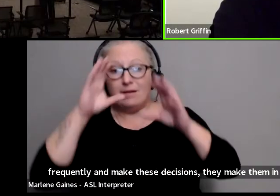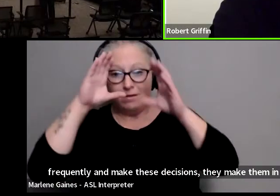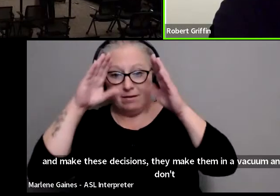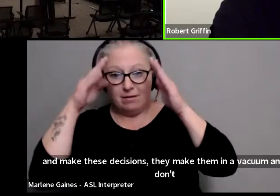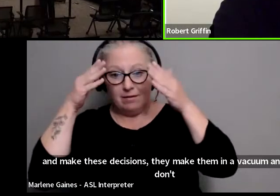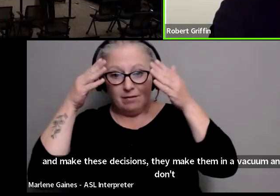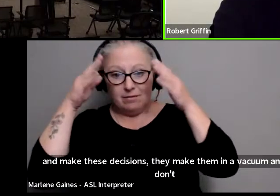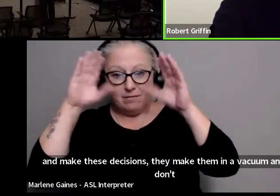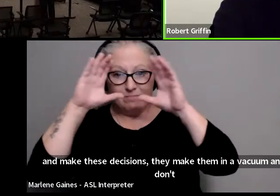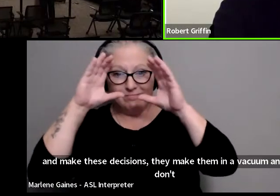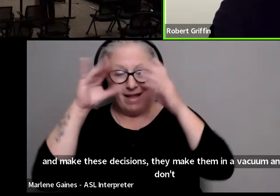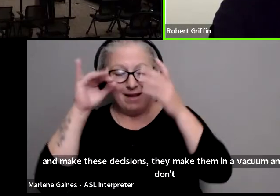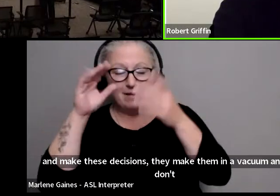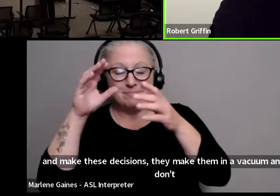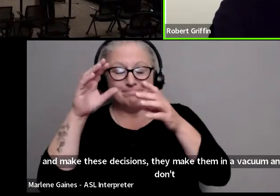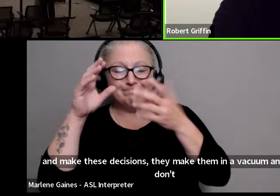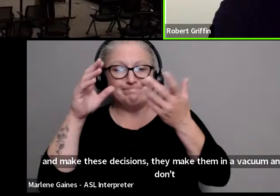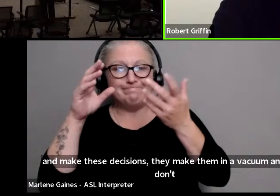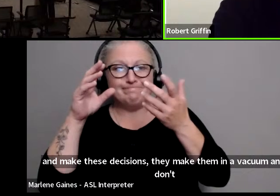solicit